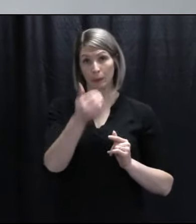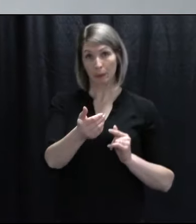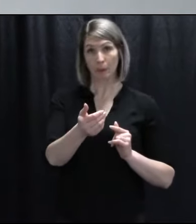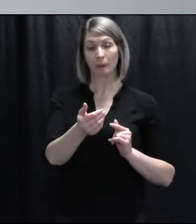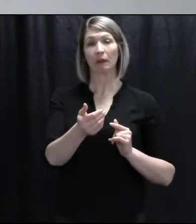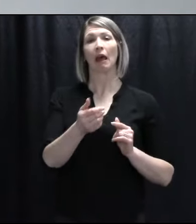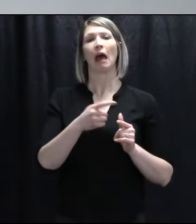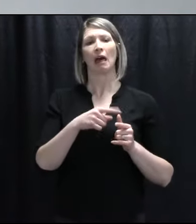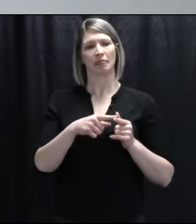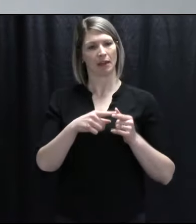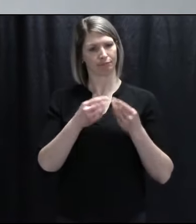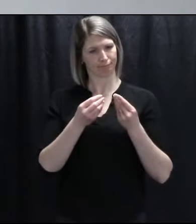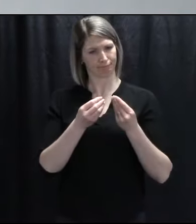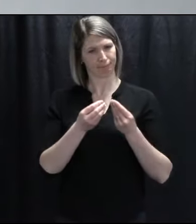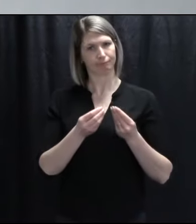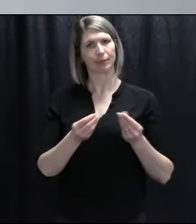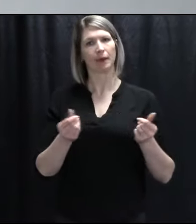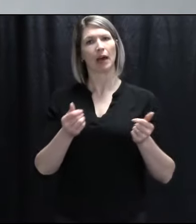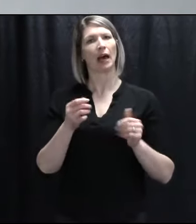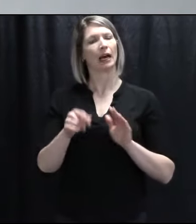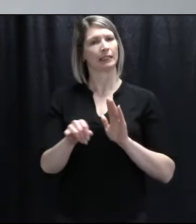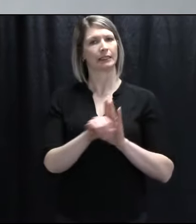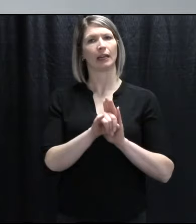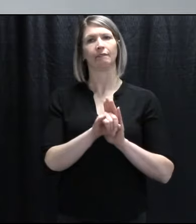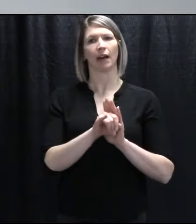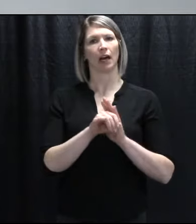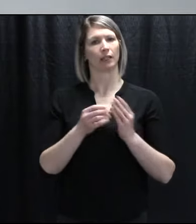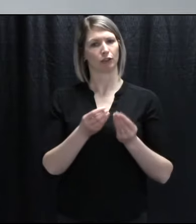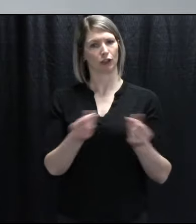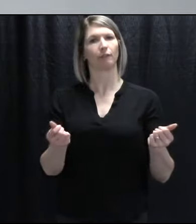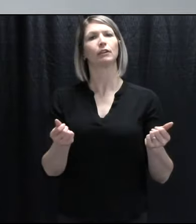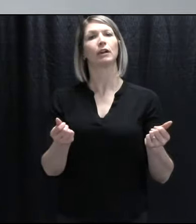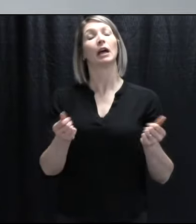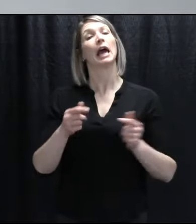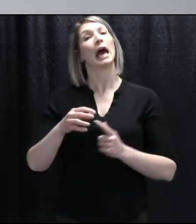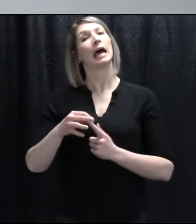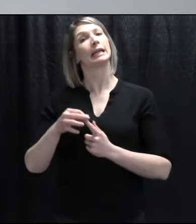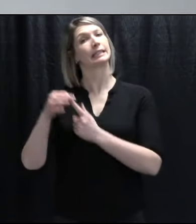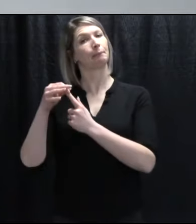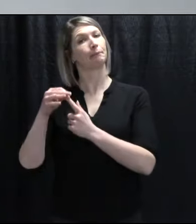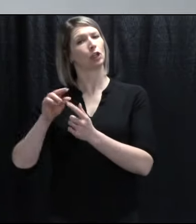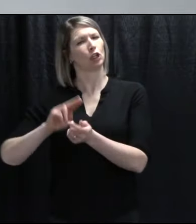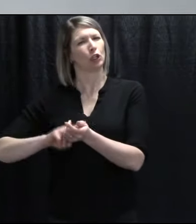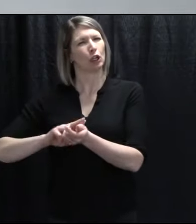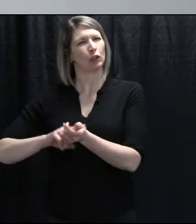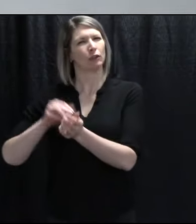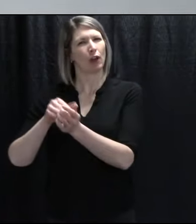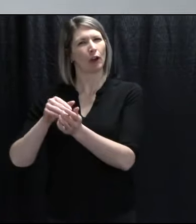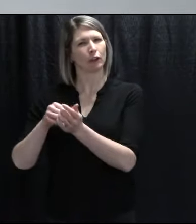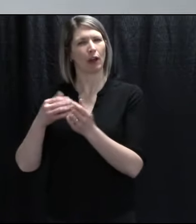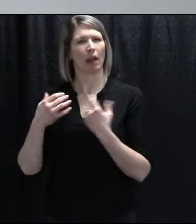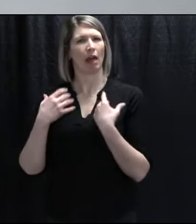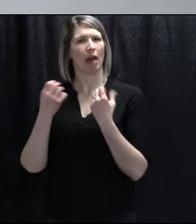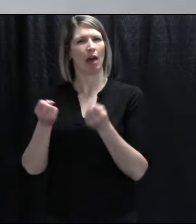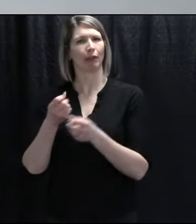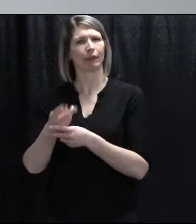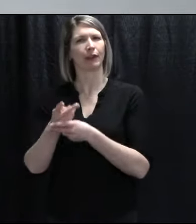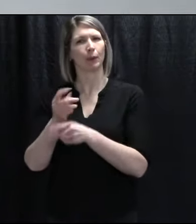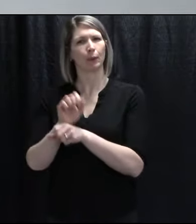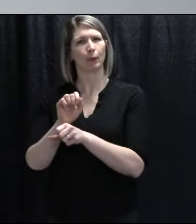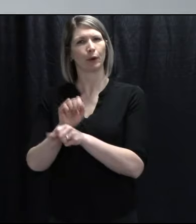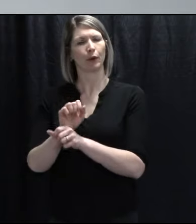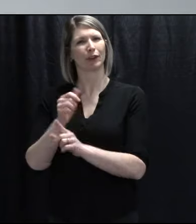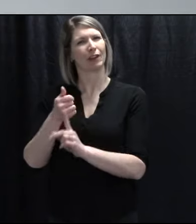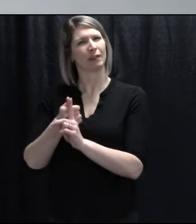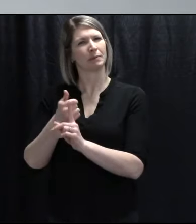be considered recovered. There are exceptions for healthcare workers. We're obviously more diligent about ensuring that healthcare workers